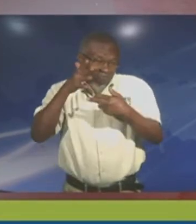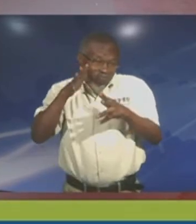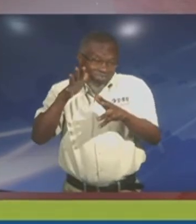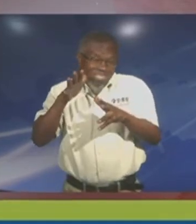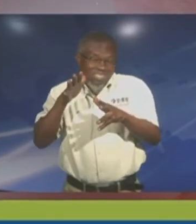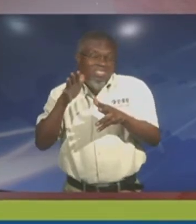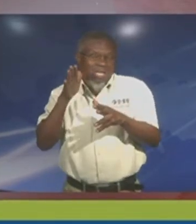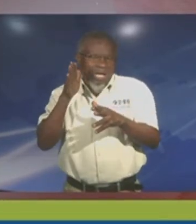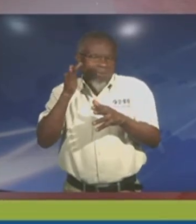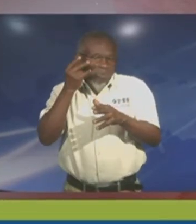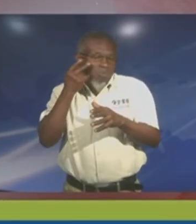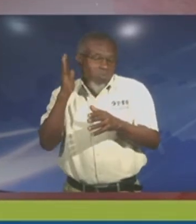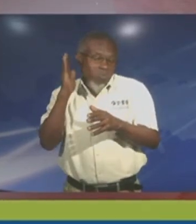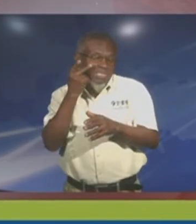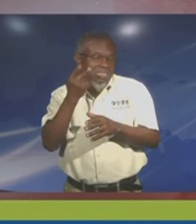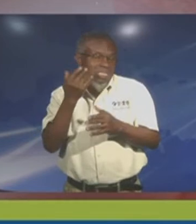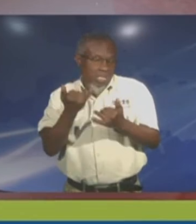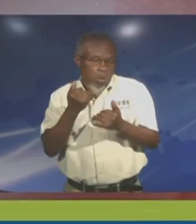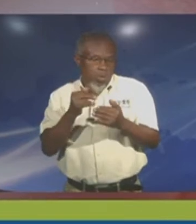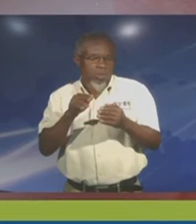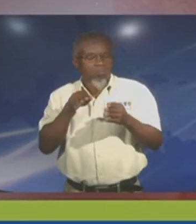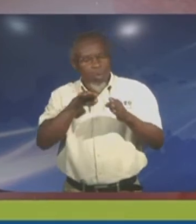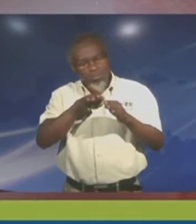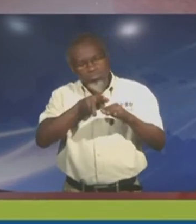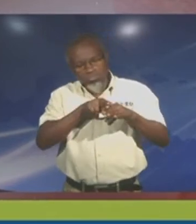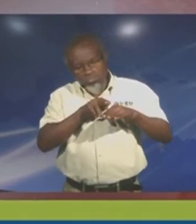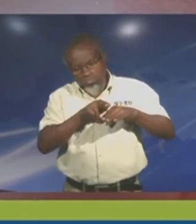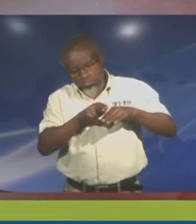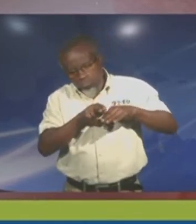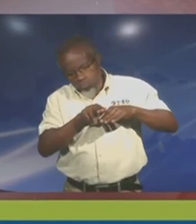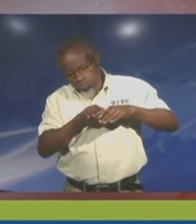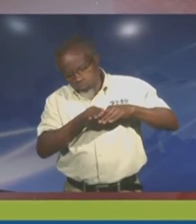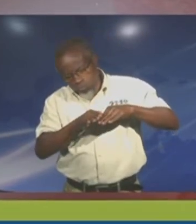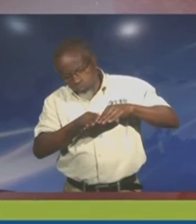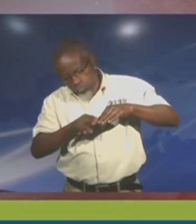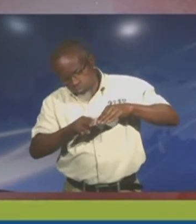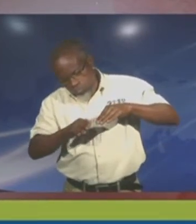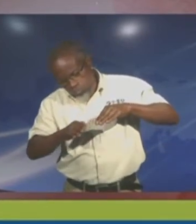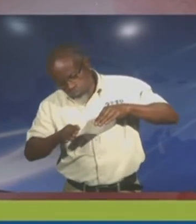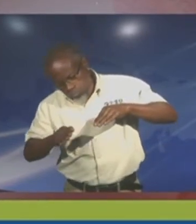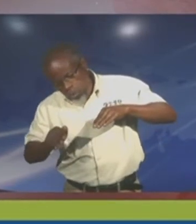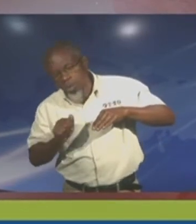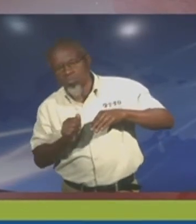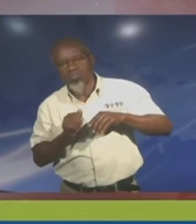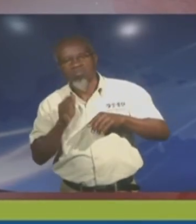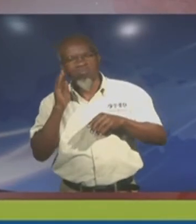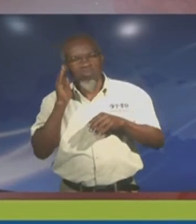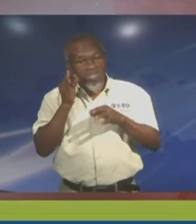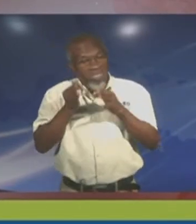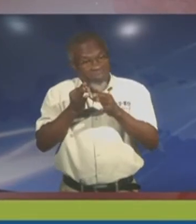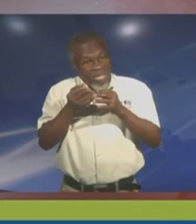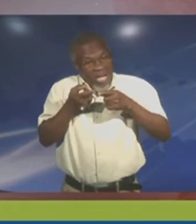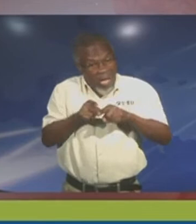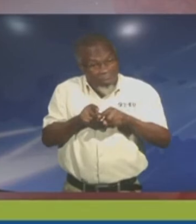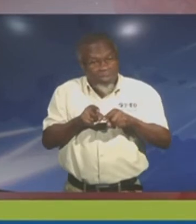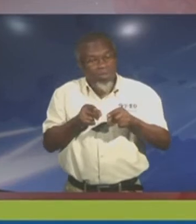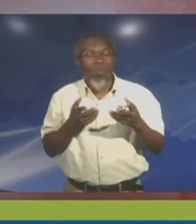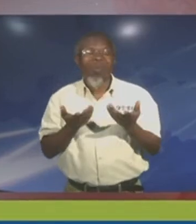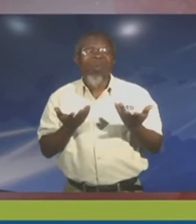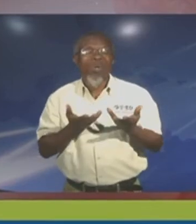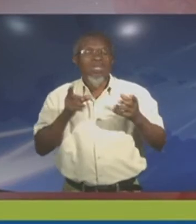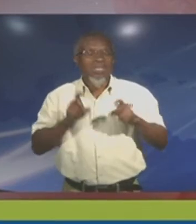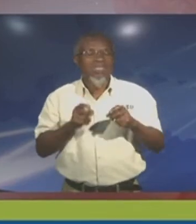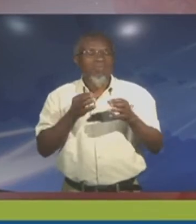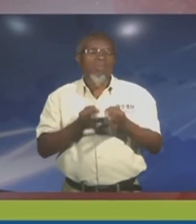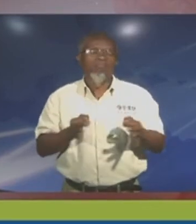will continue to manifest itself. But in order for that to happen, we do need, as Dr. Richards said, to bear